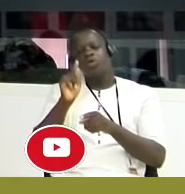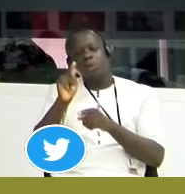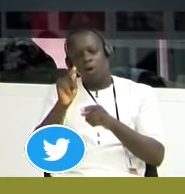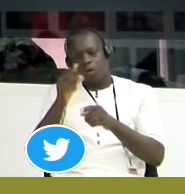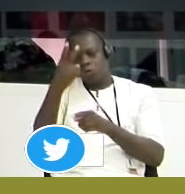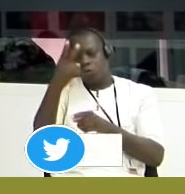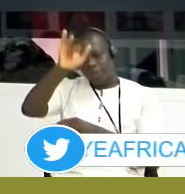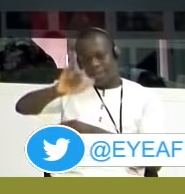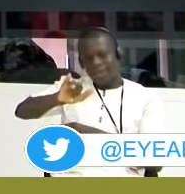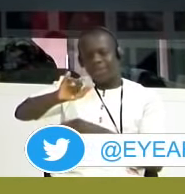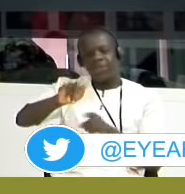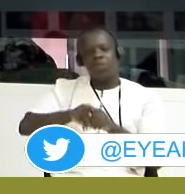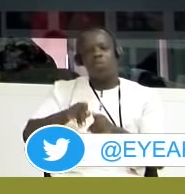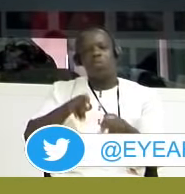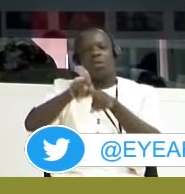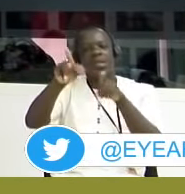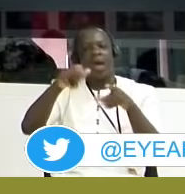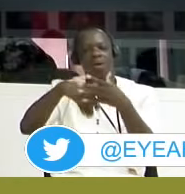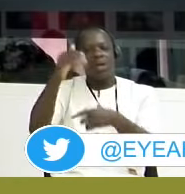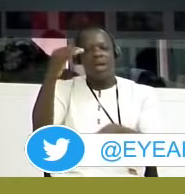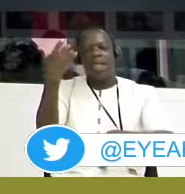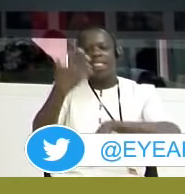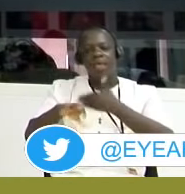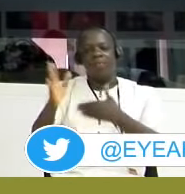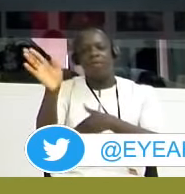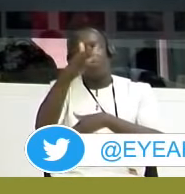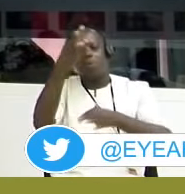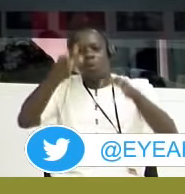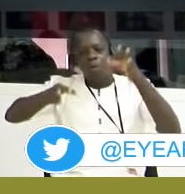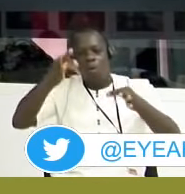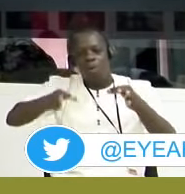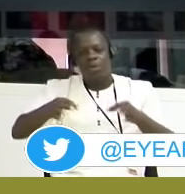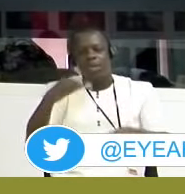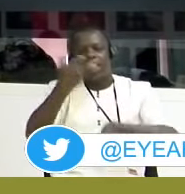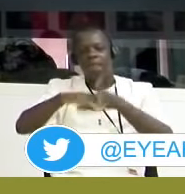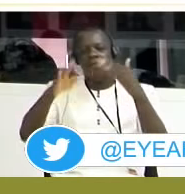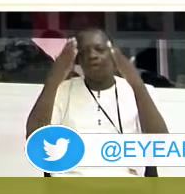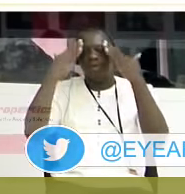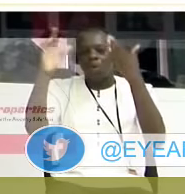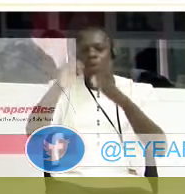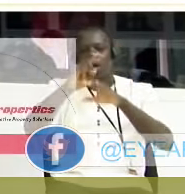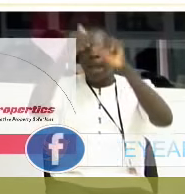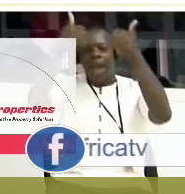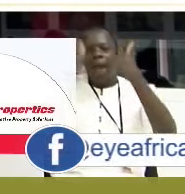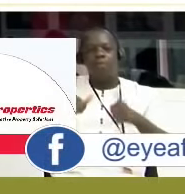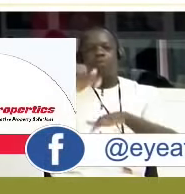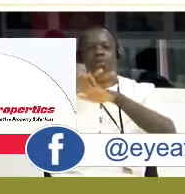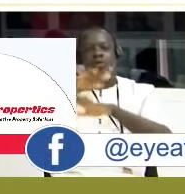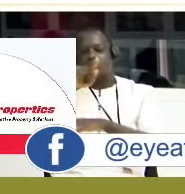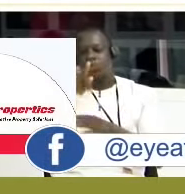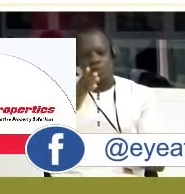without being charged and not knowing what would happen to you, essentially? Very frustrating.